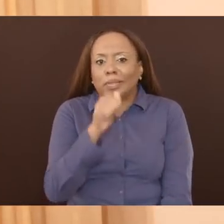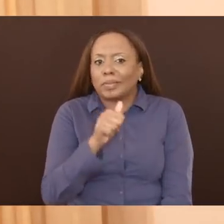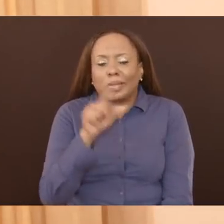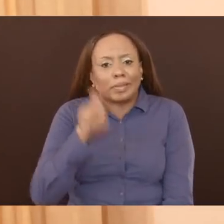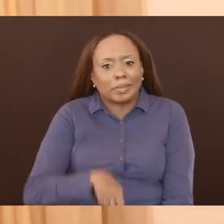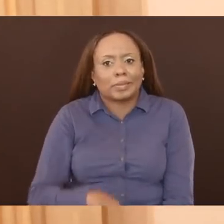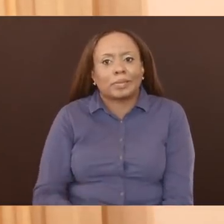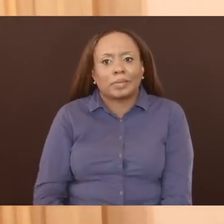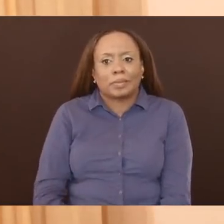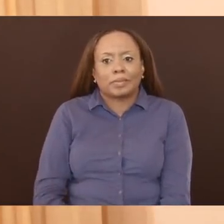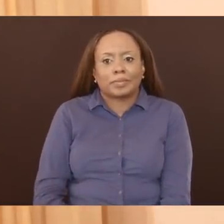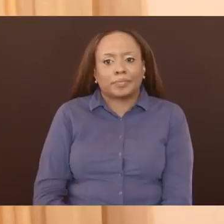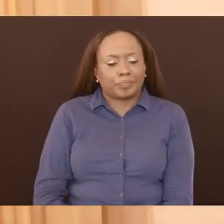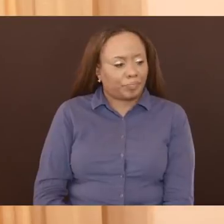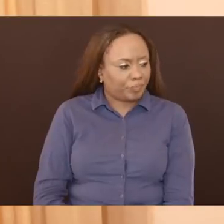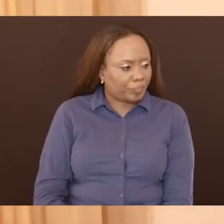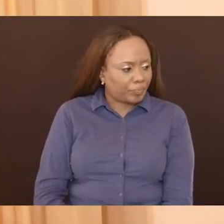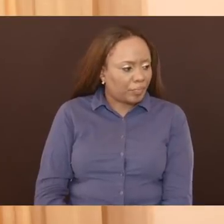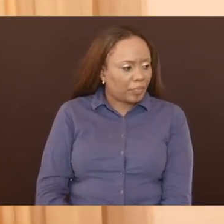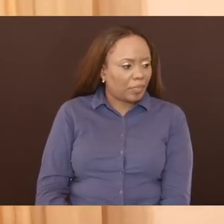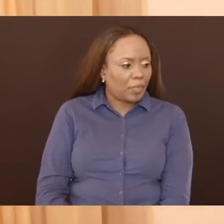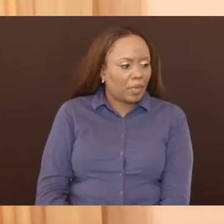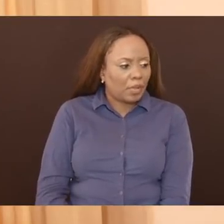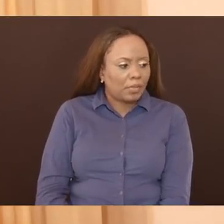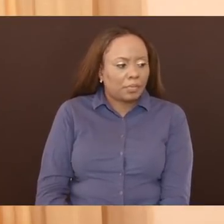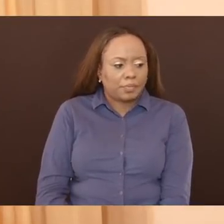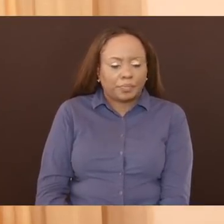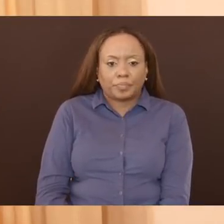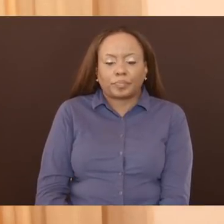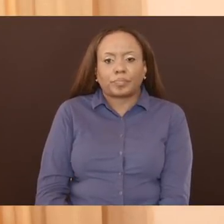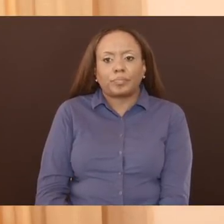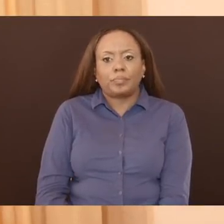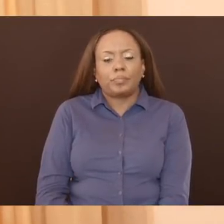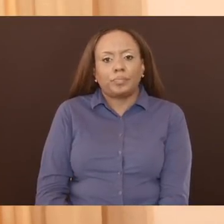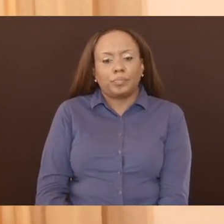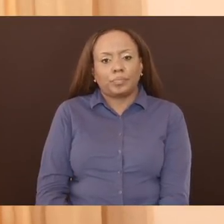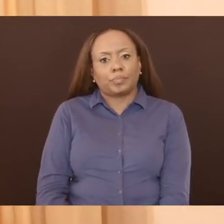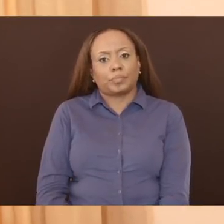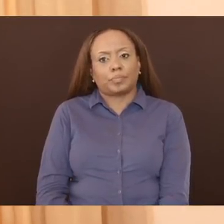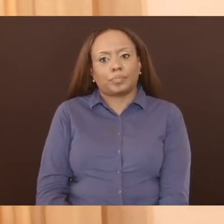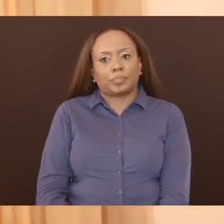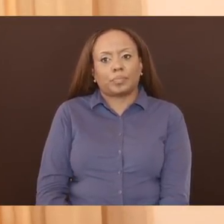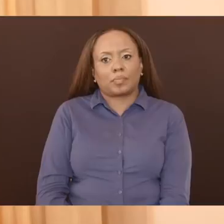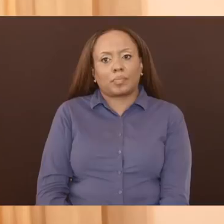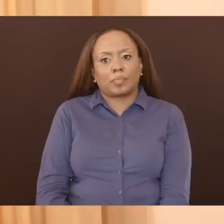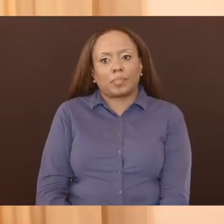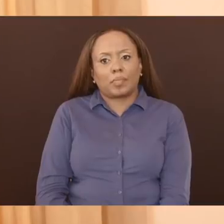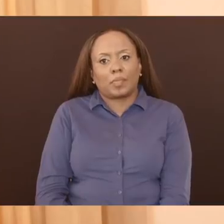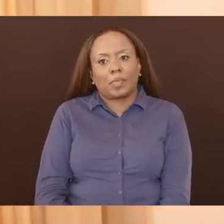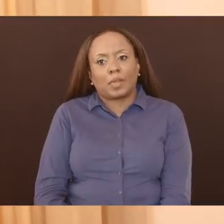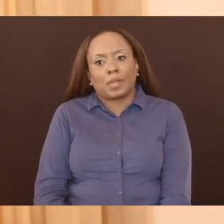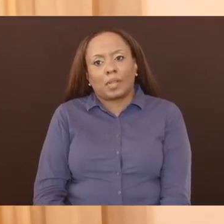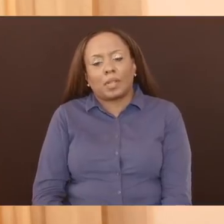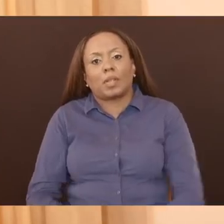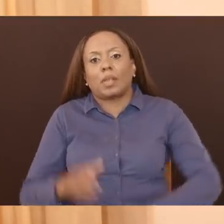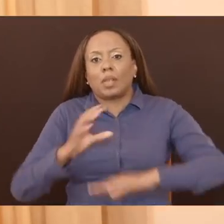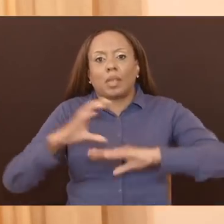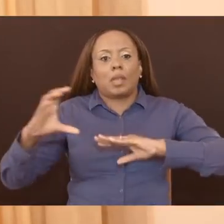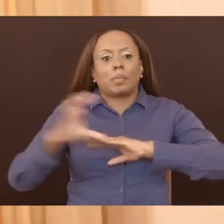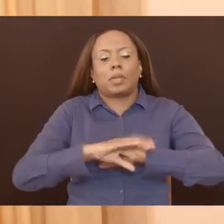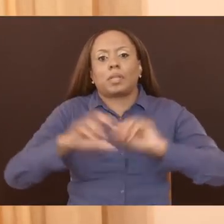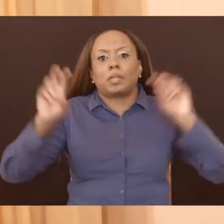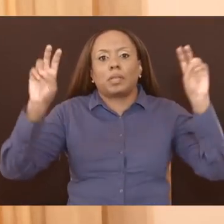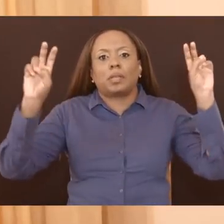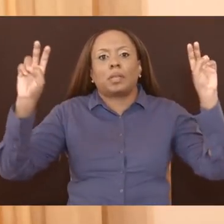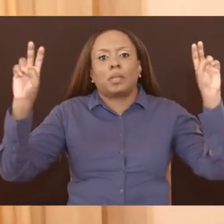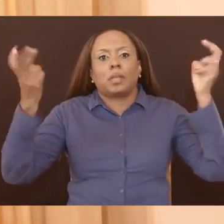at all. The reality is that the evidence is showing that the Caribbean is red hot as we speak.